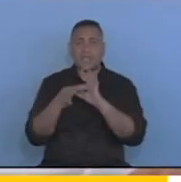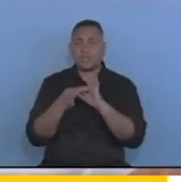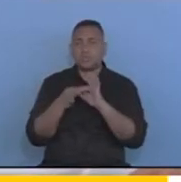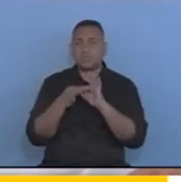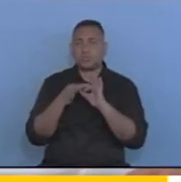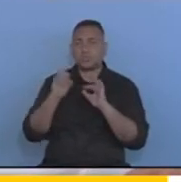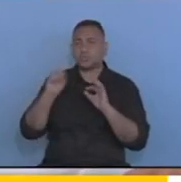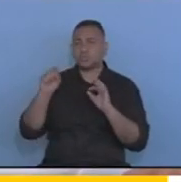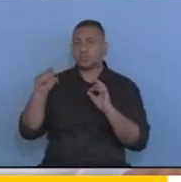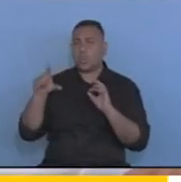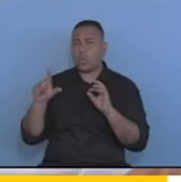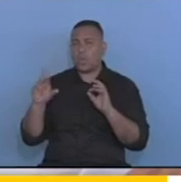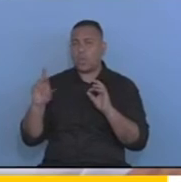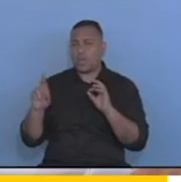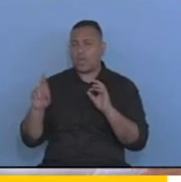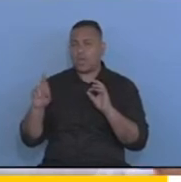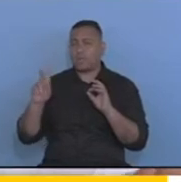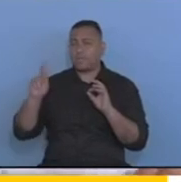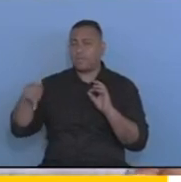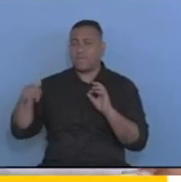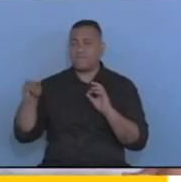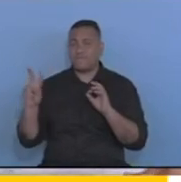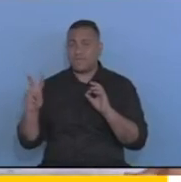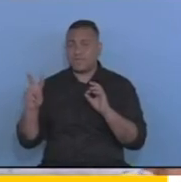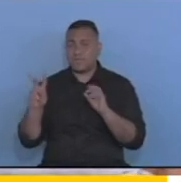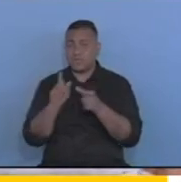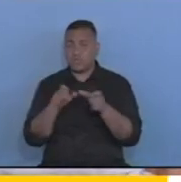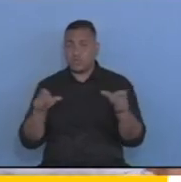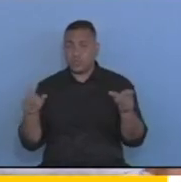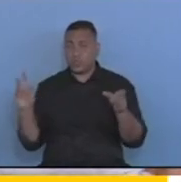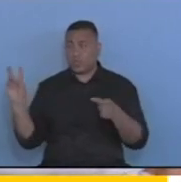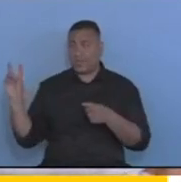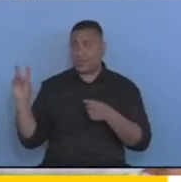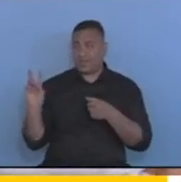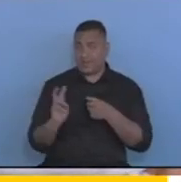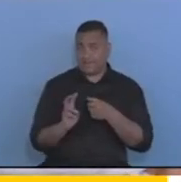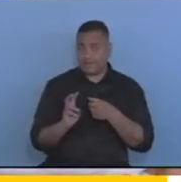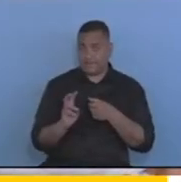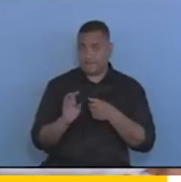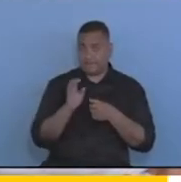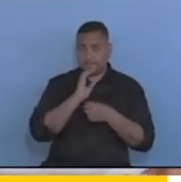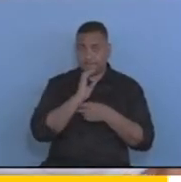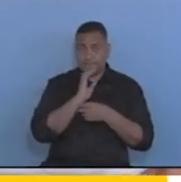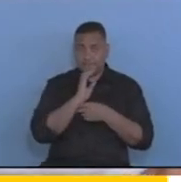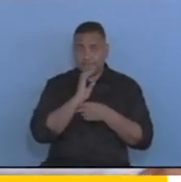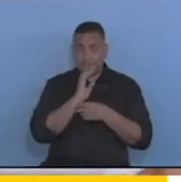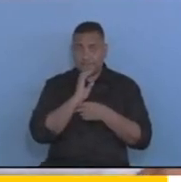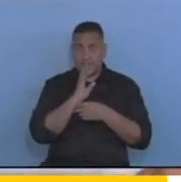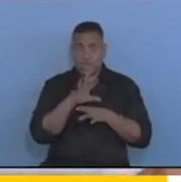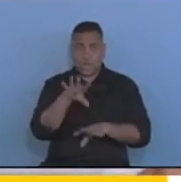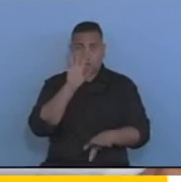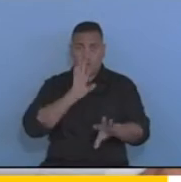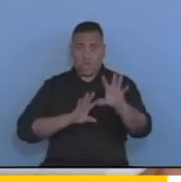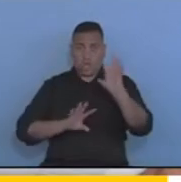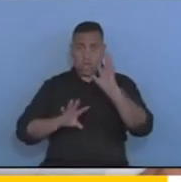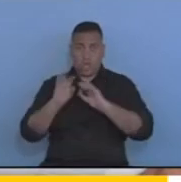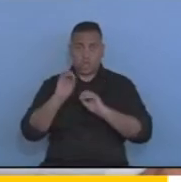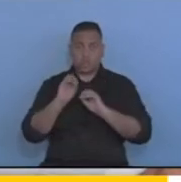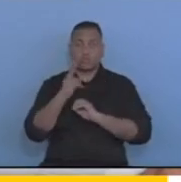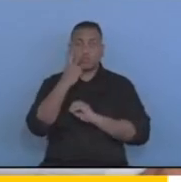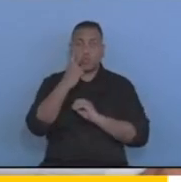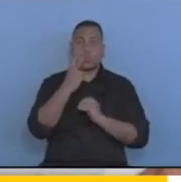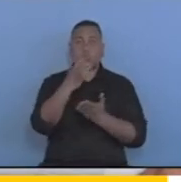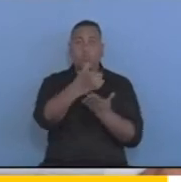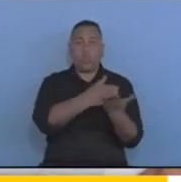added. So basically, a student that comes here is getting two birds, one stone. Yes. So we offer that course. We also offer